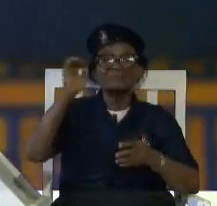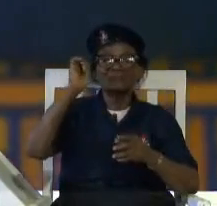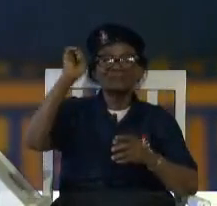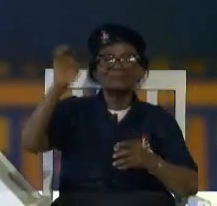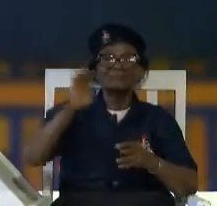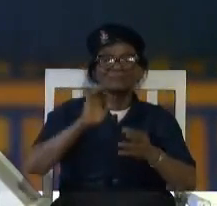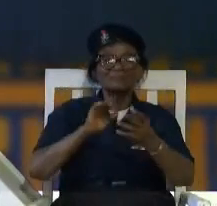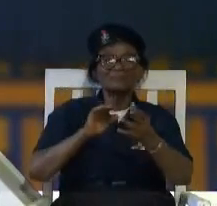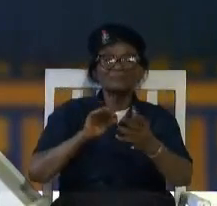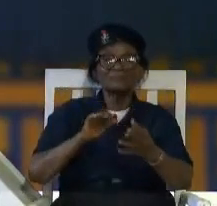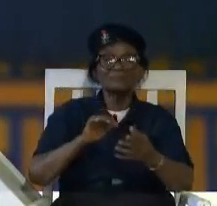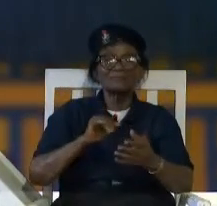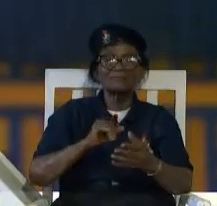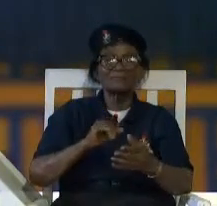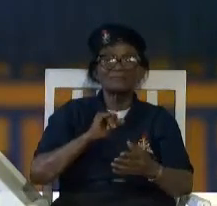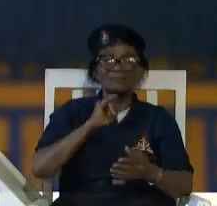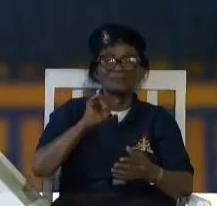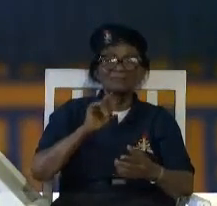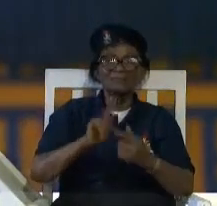is to be like thunder.